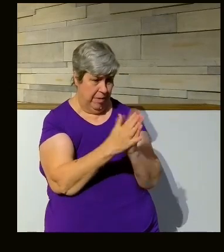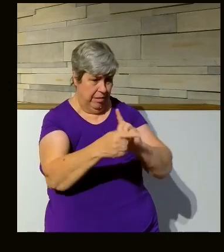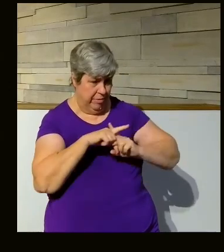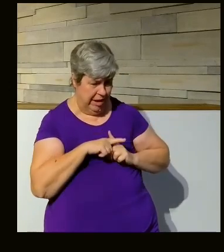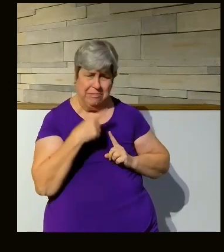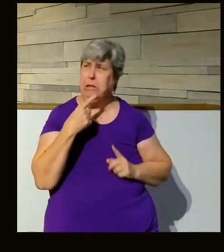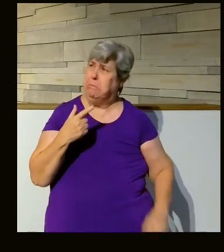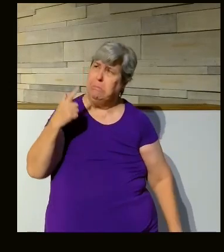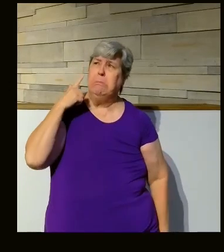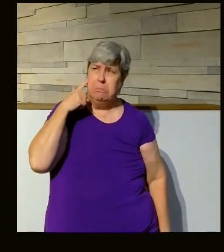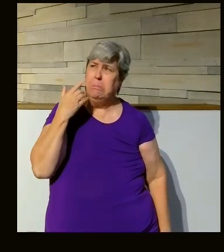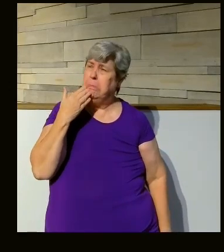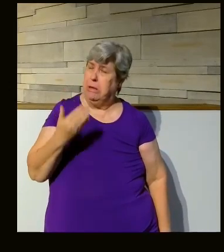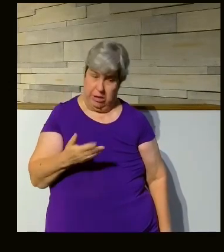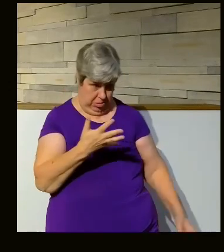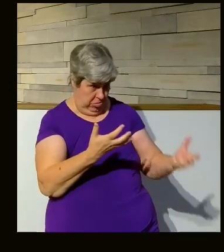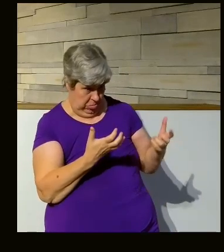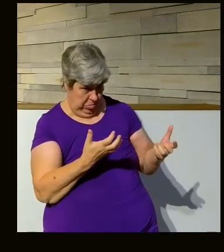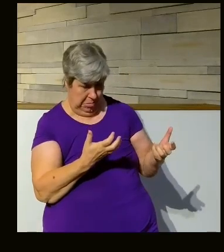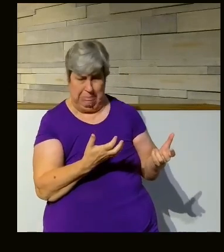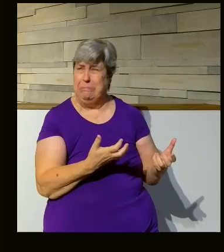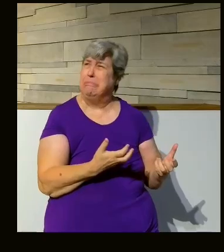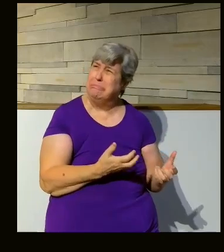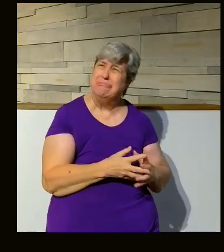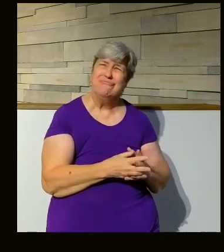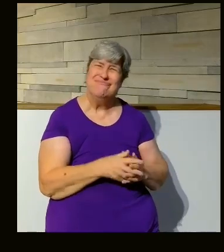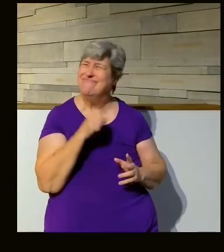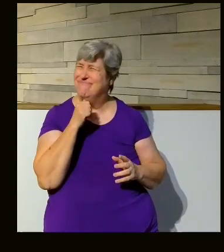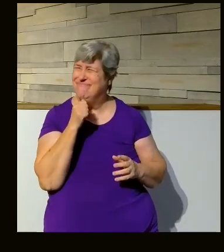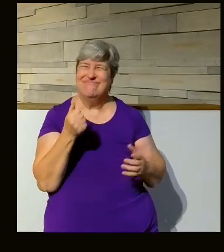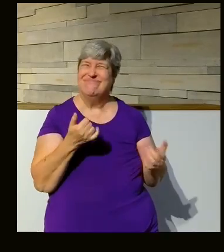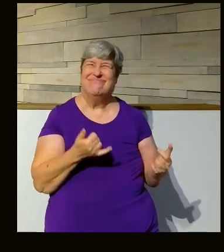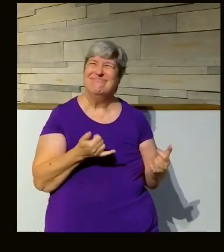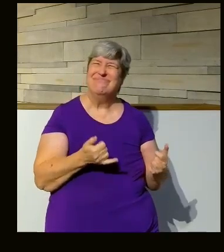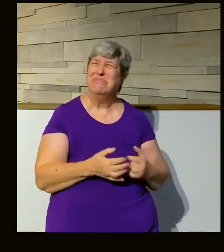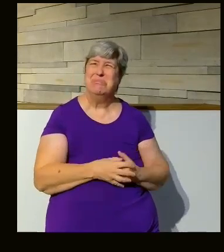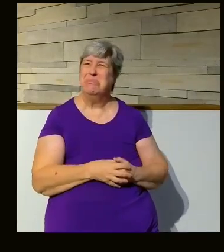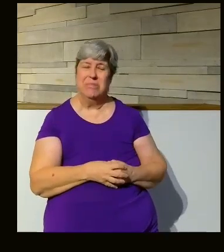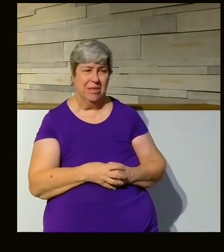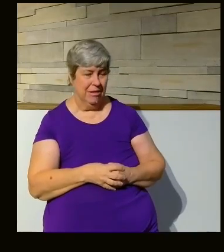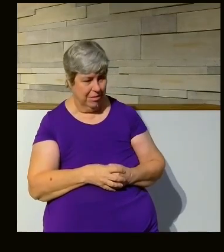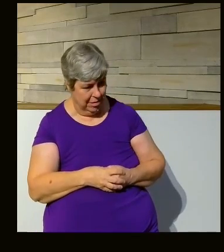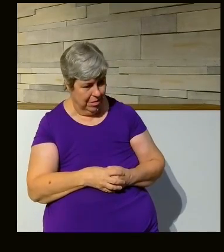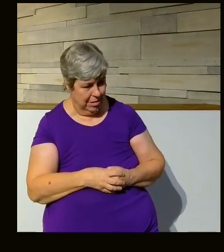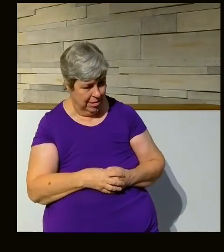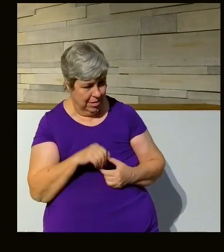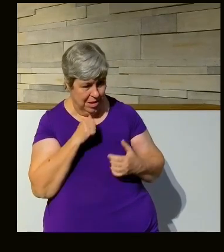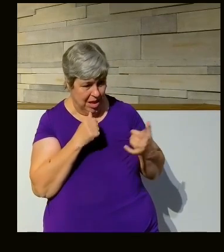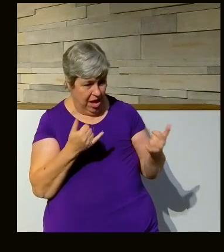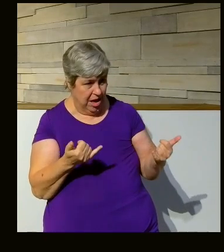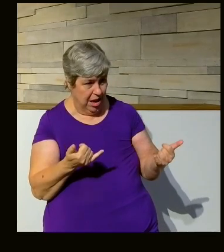what, that sounds good. I said, do you want this? Well, you know, not right now. Not right